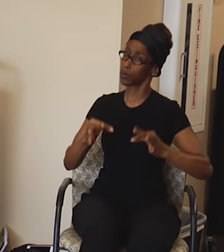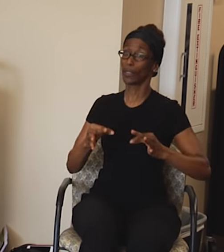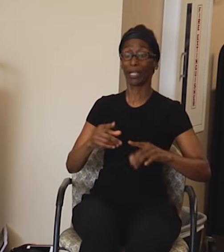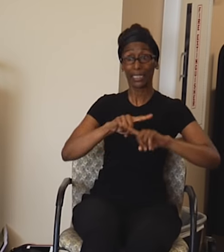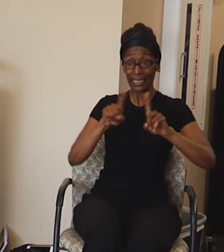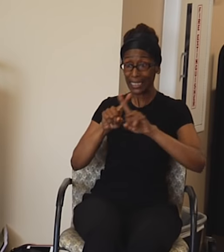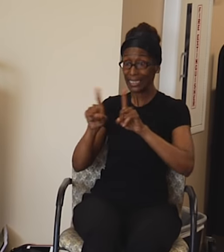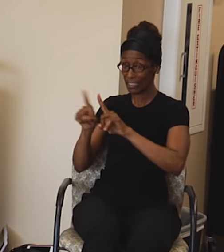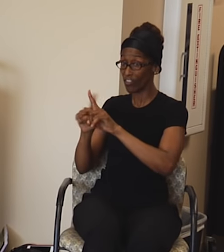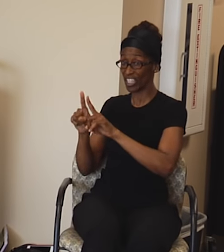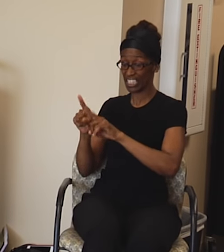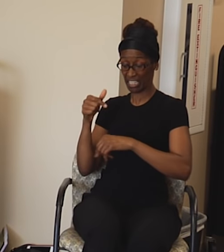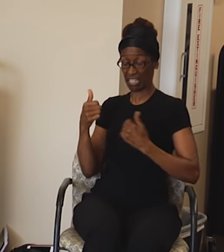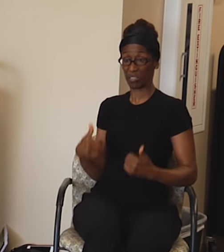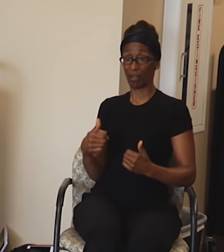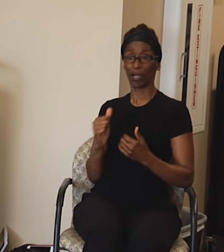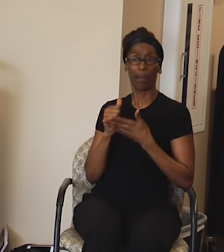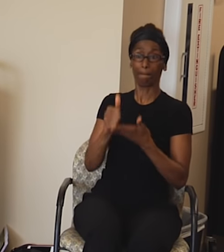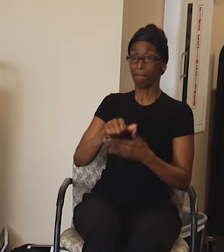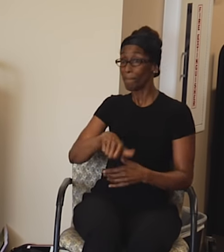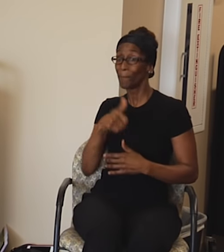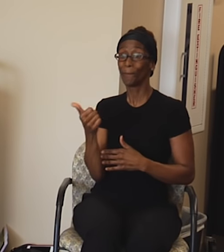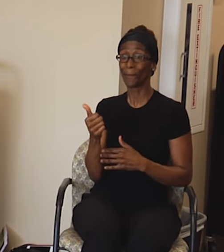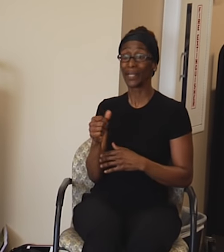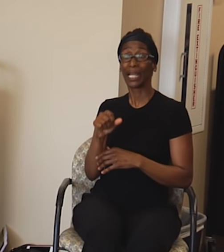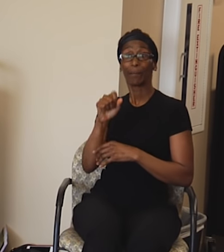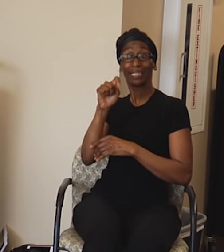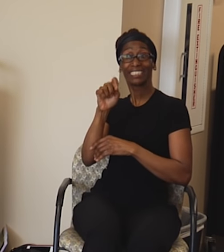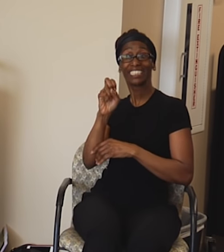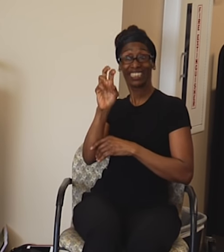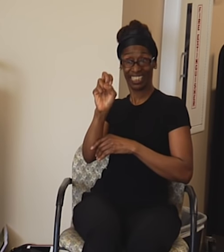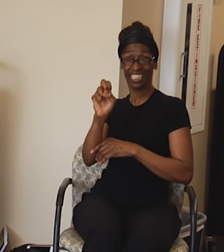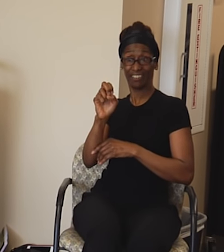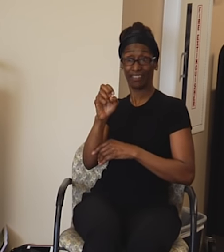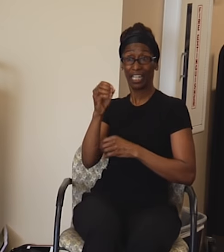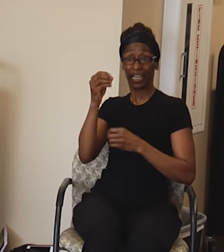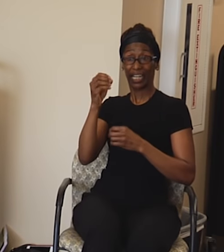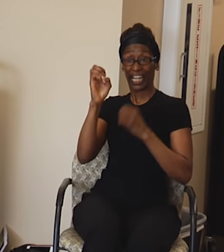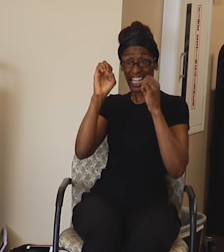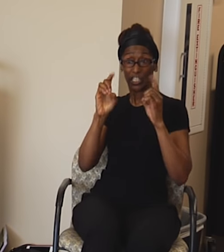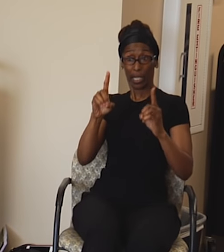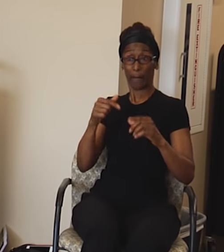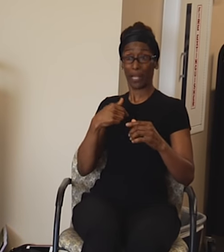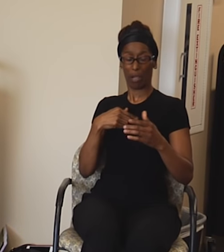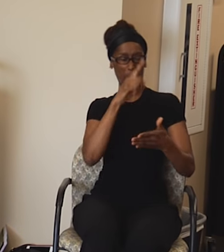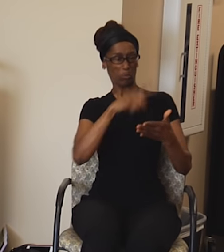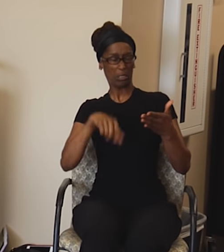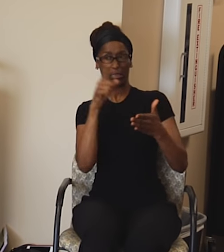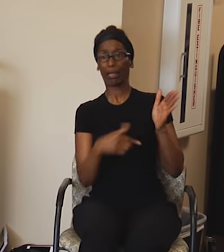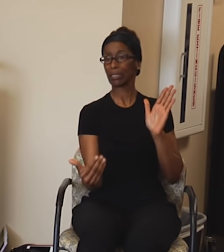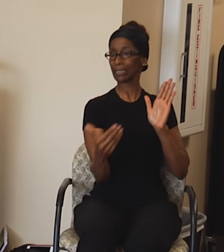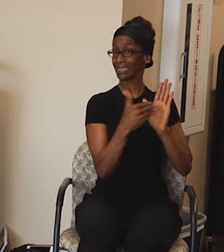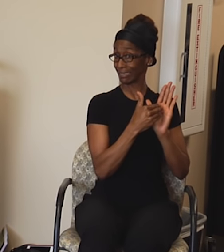everybody. And also Steve Sandy educated me about prejudice against the deaf community